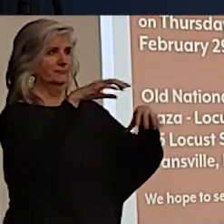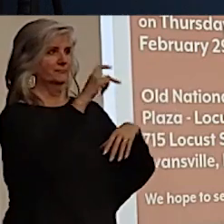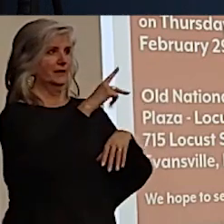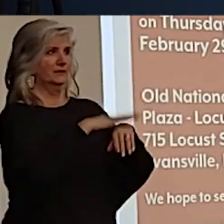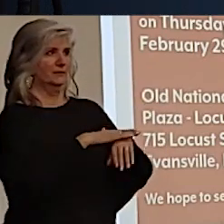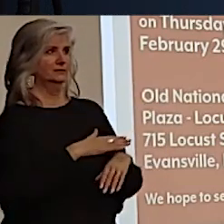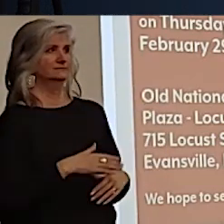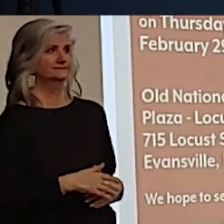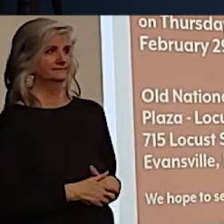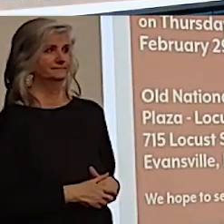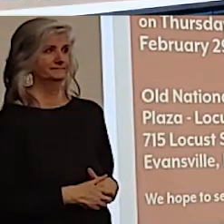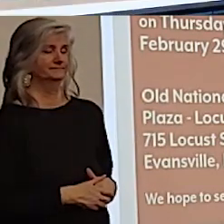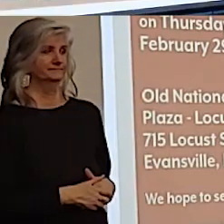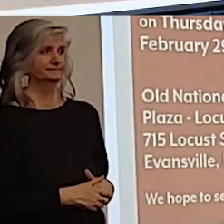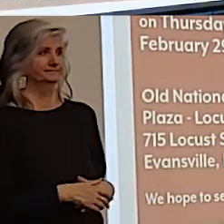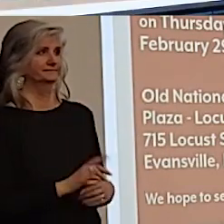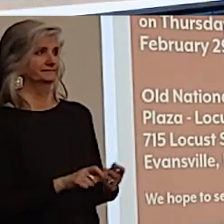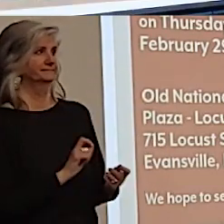know?